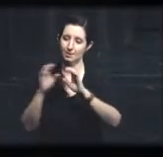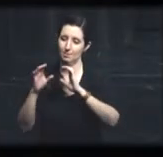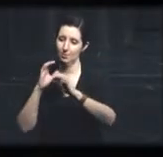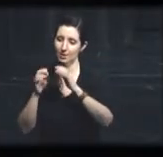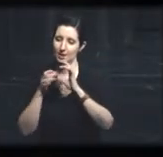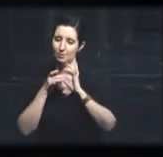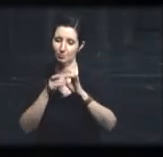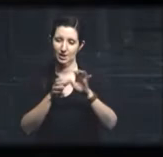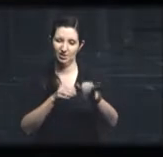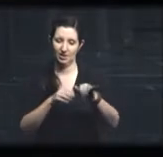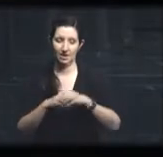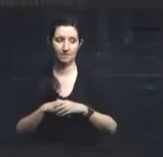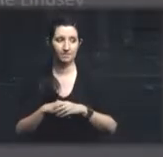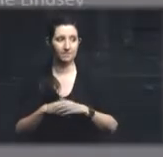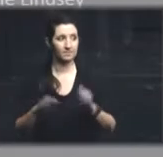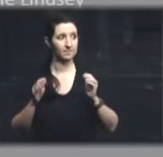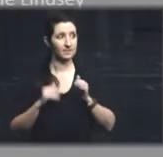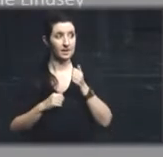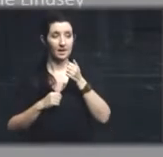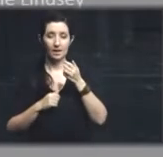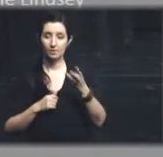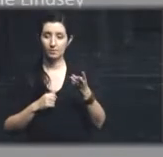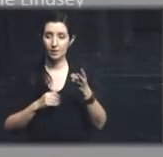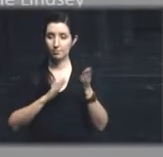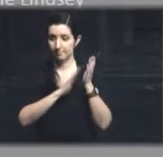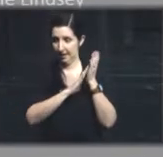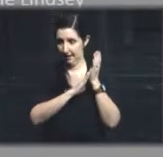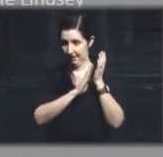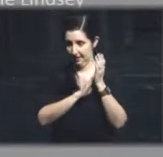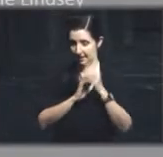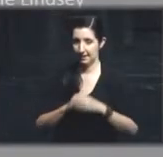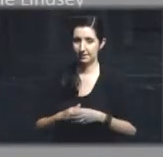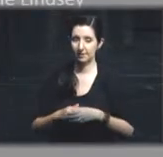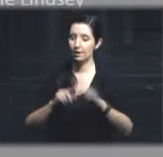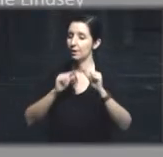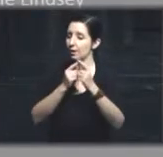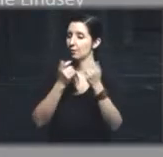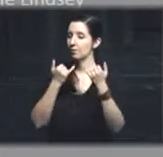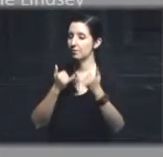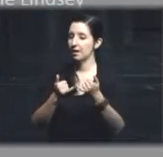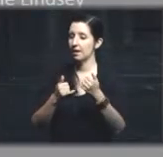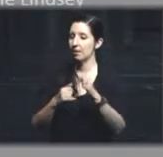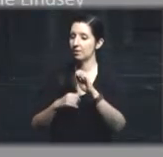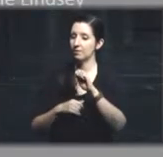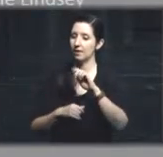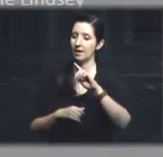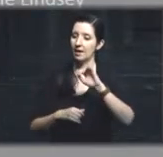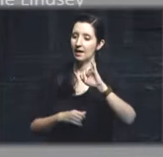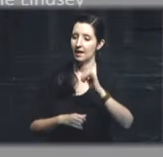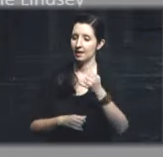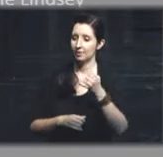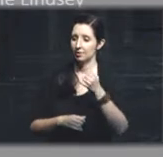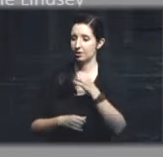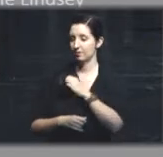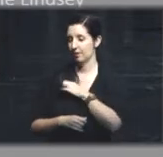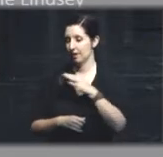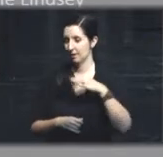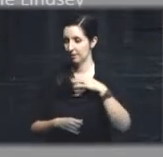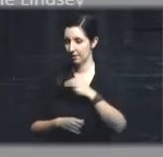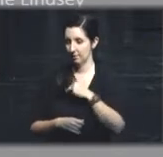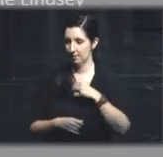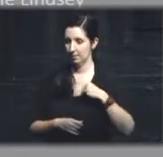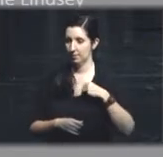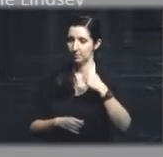And a few advancement accolades. We have now a group of adjunct faculty members who have completed Tier 3